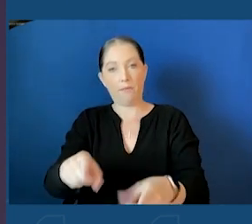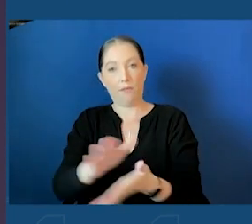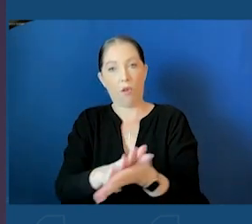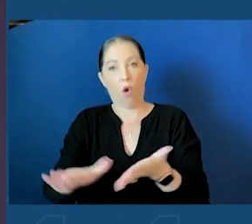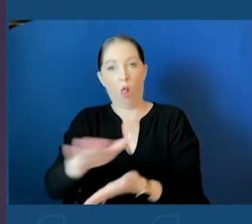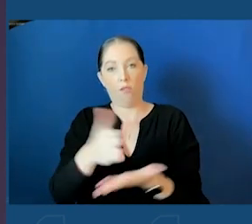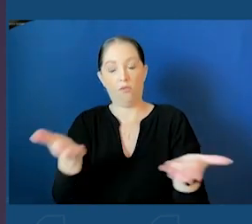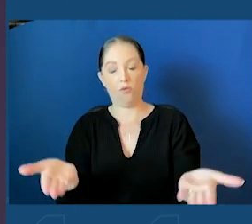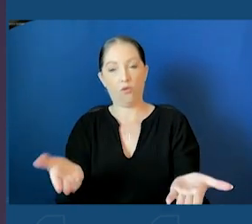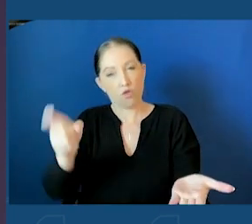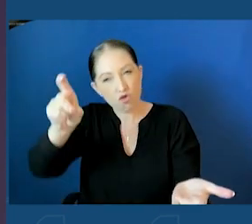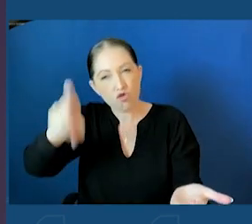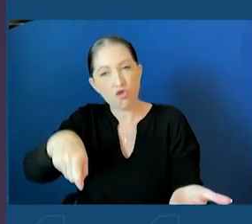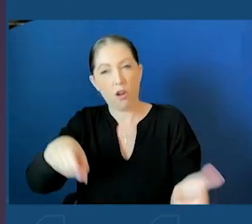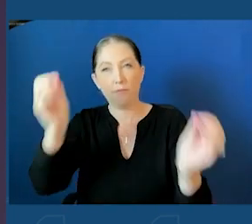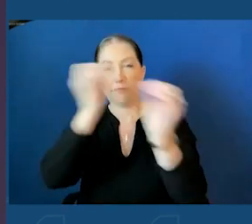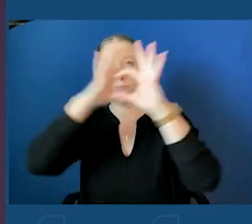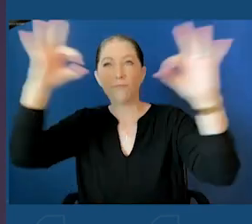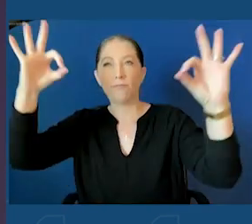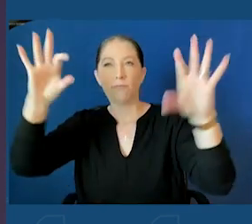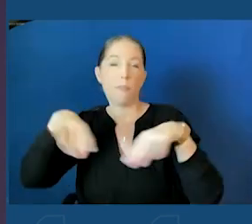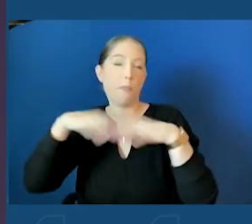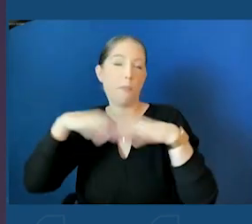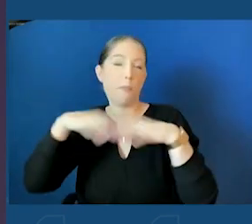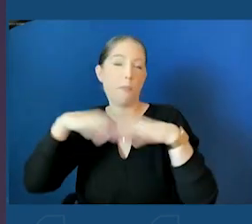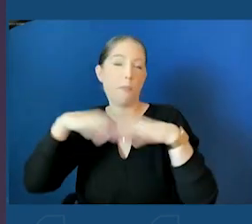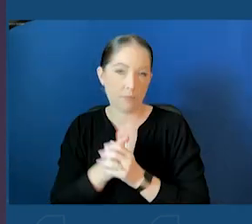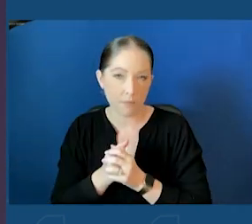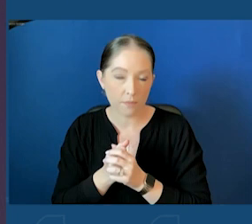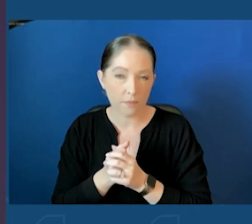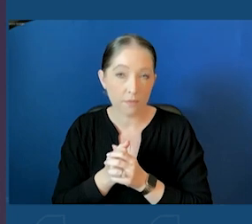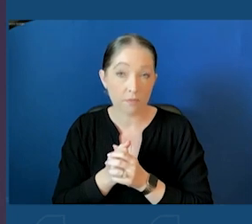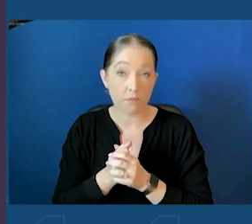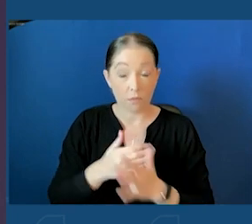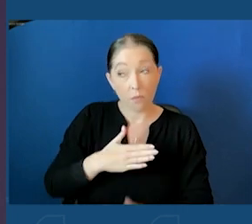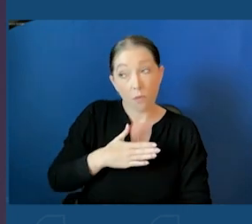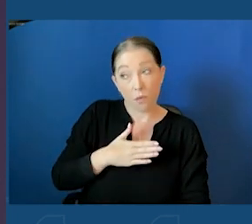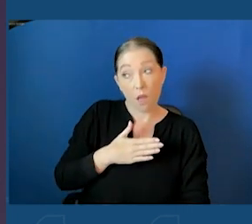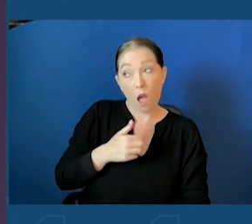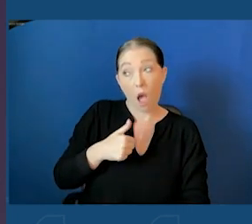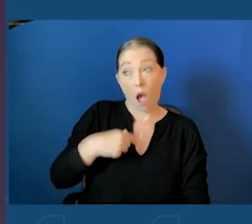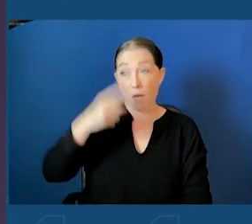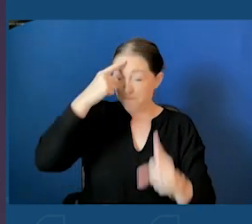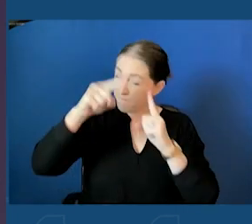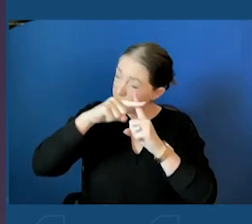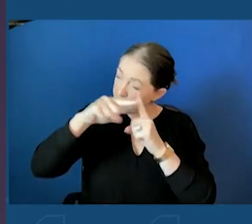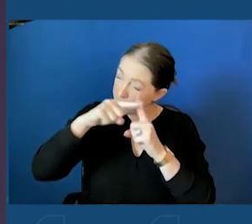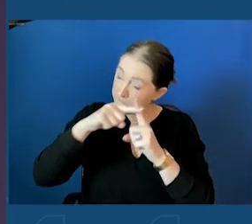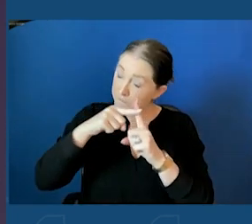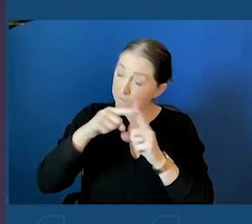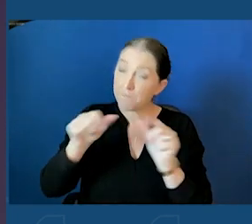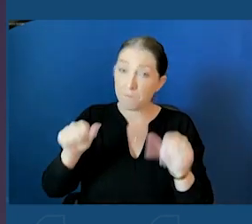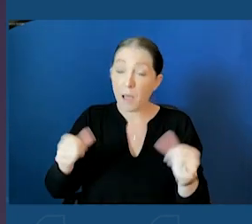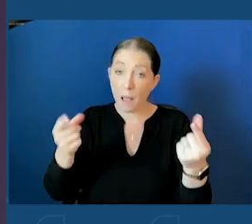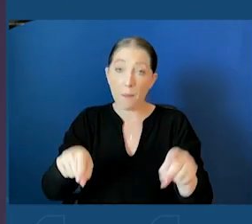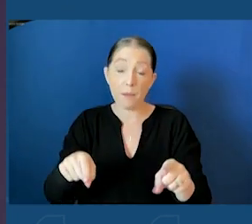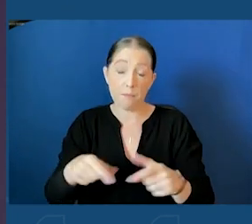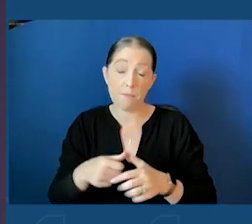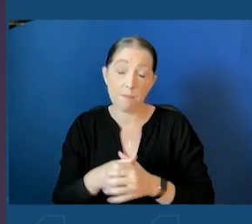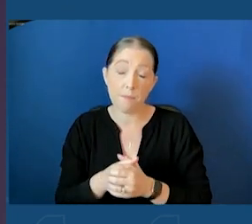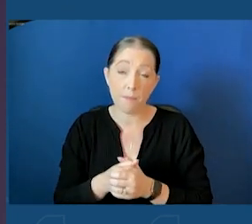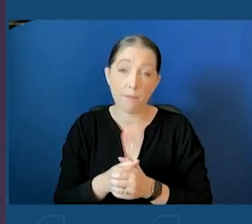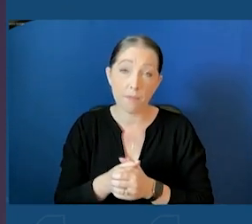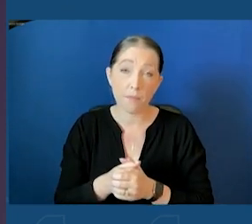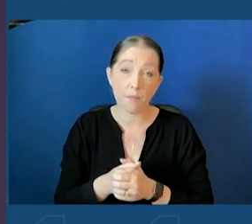campuses. And I still have an optimistic view that we can ensure that that is what is happening. But